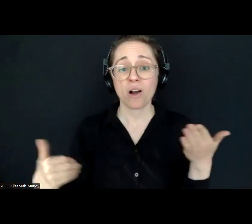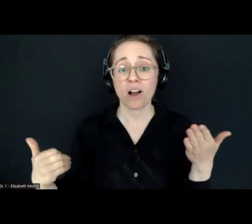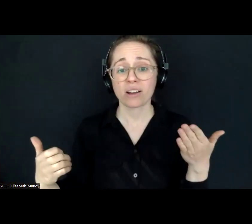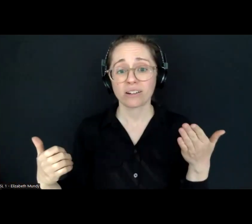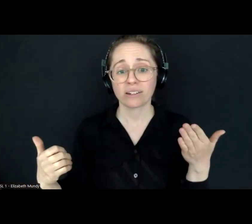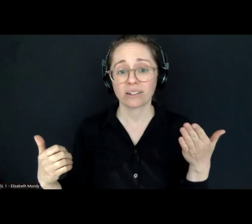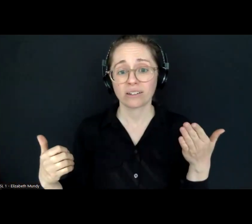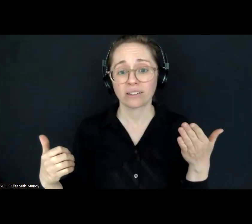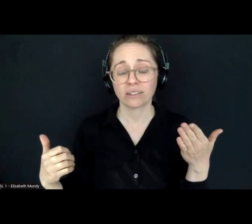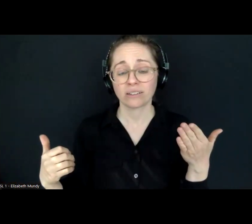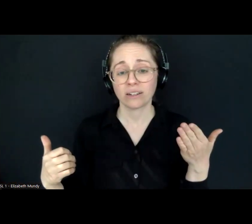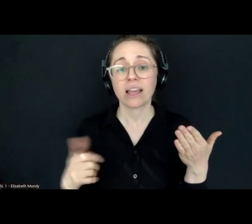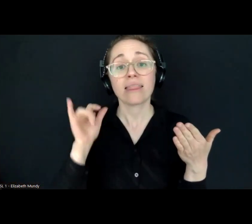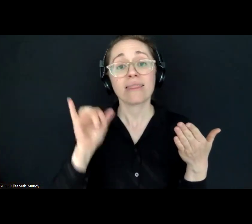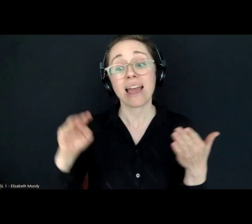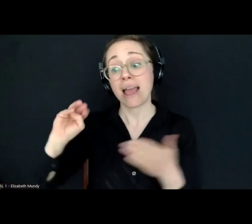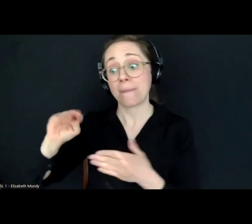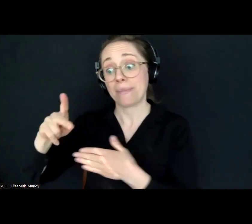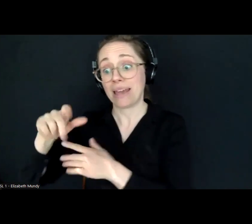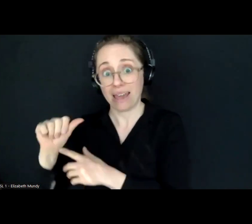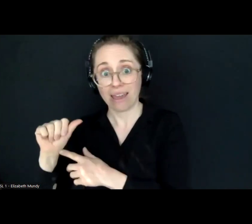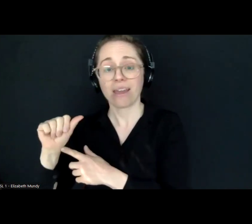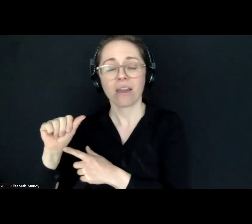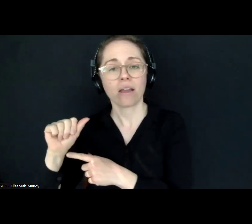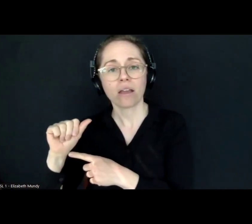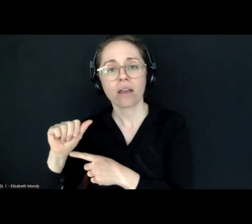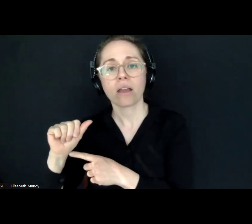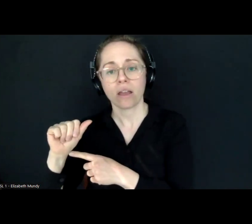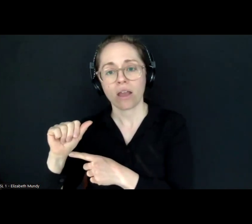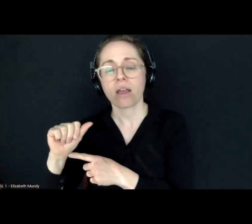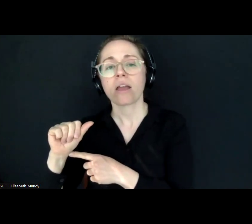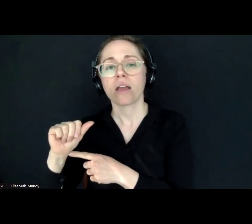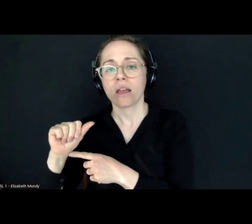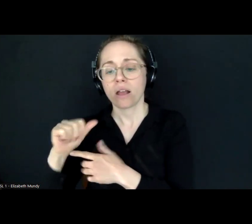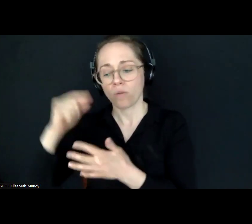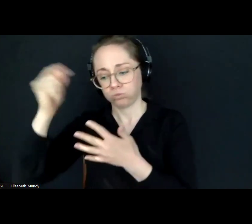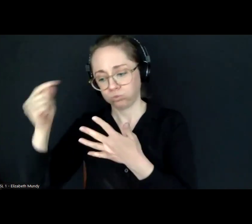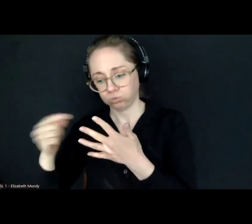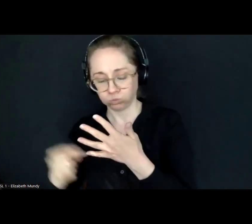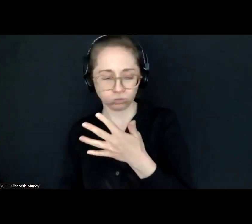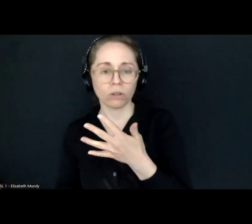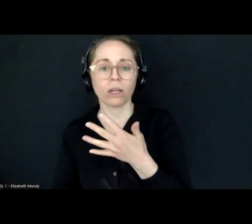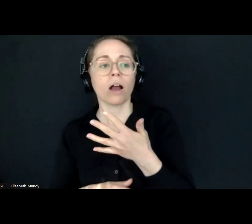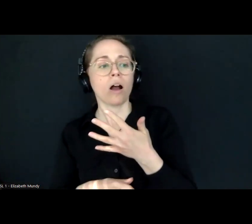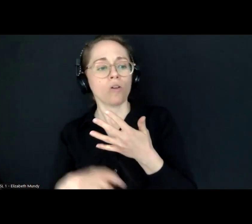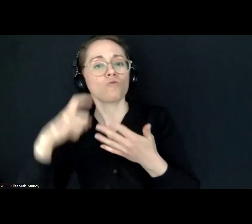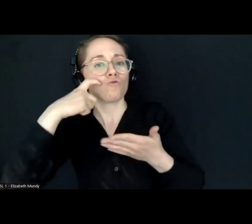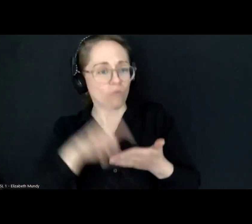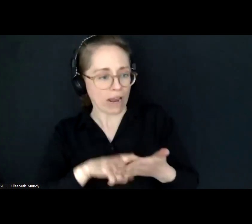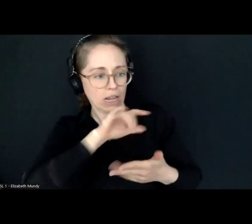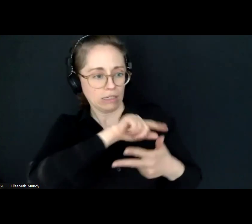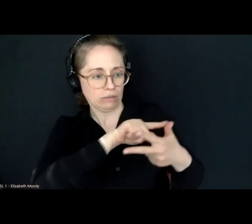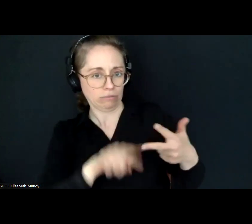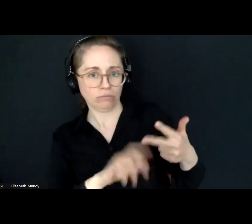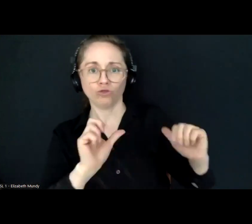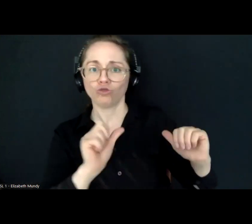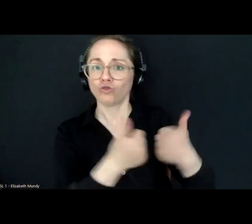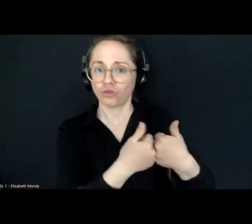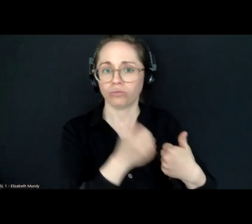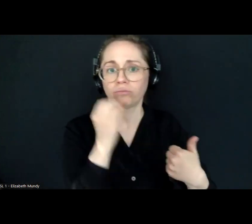plan is identifying some of those potential challenges and the challenges for